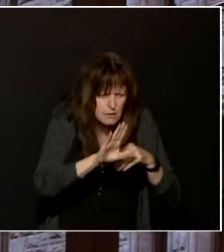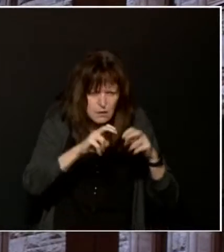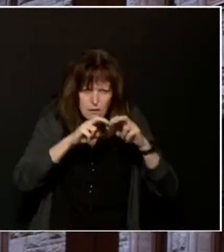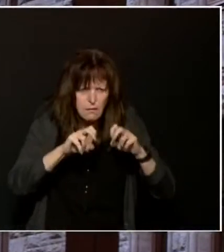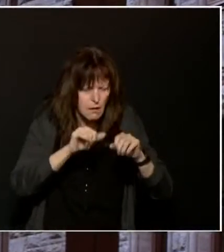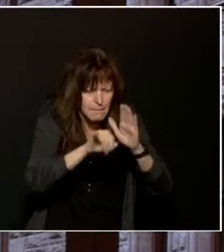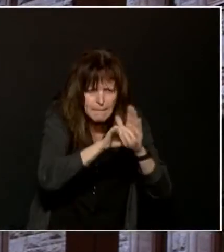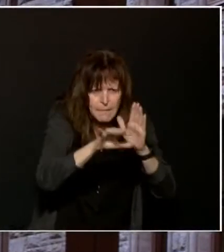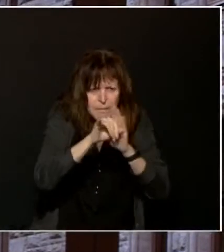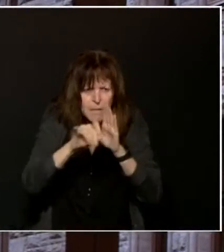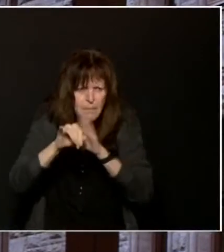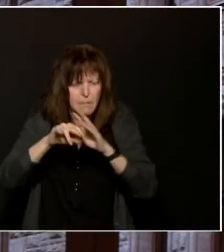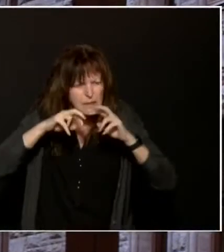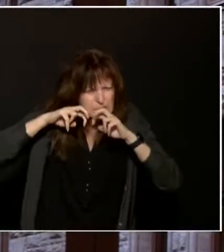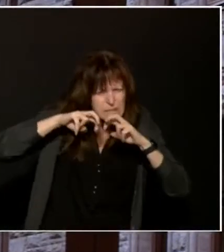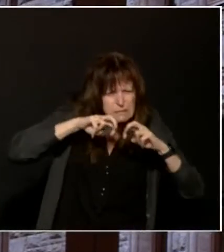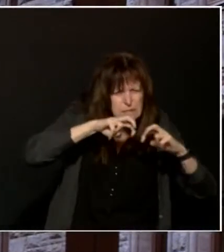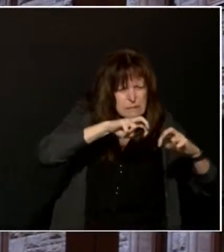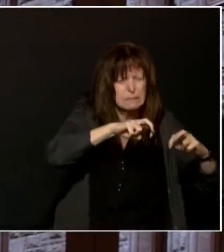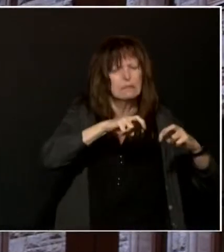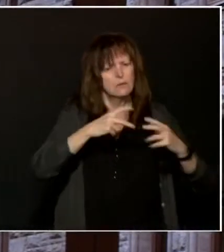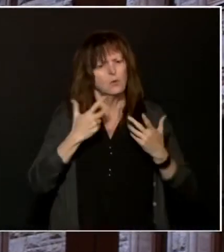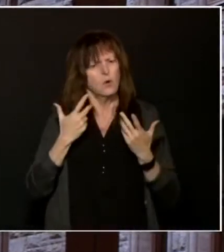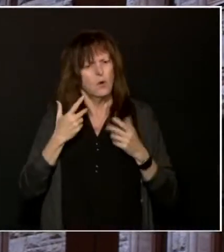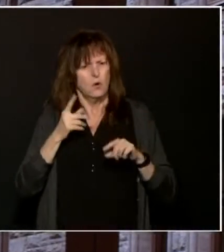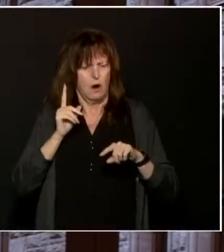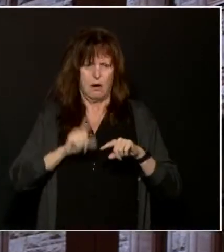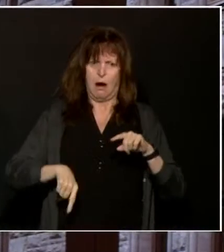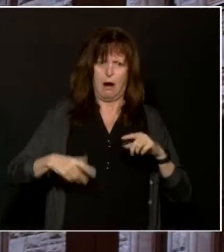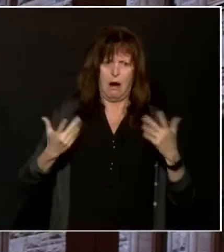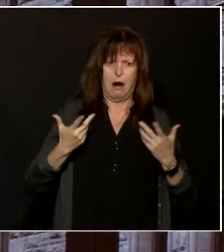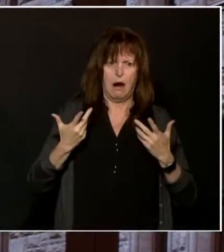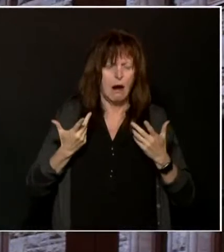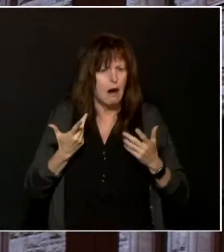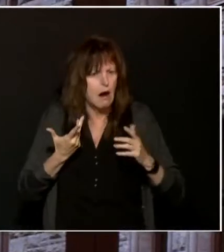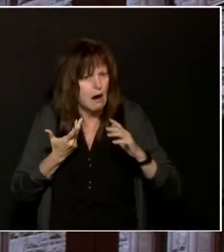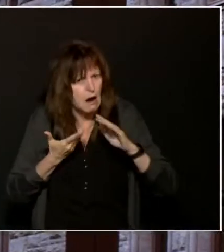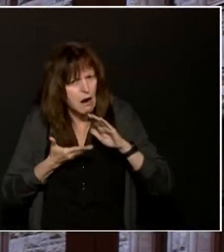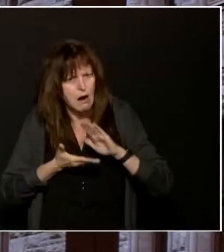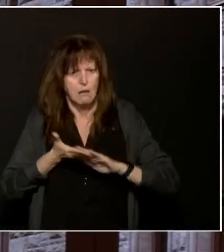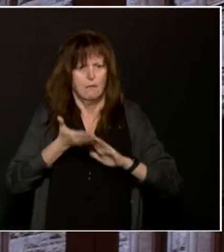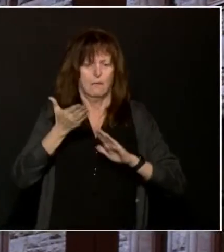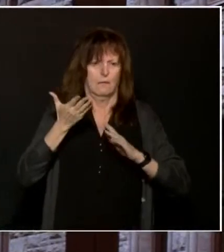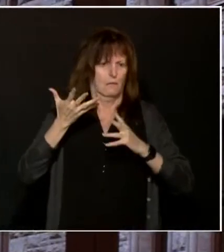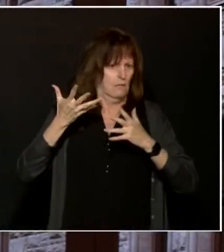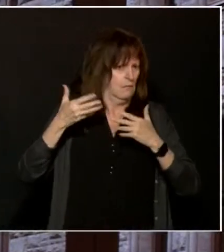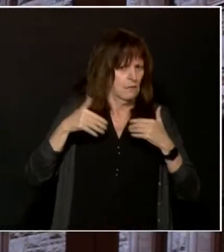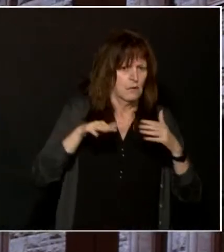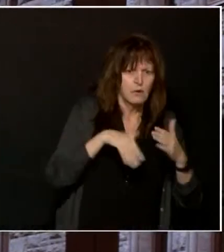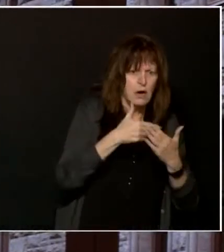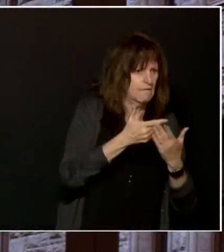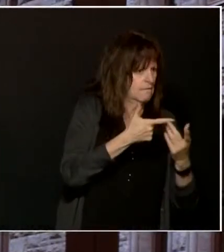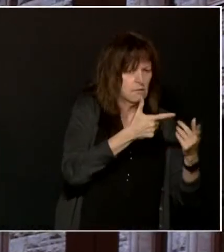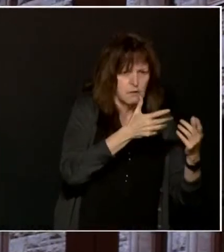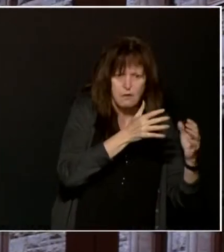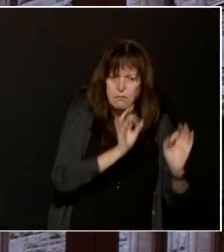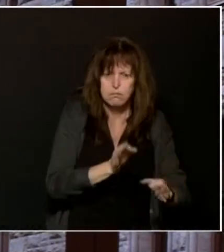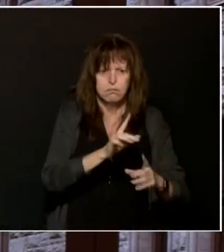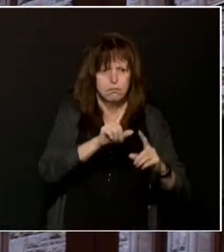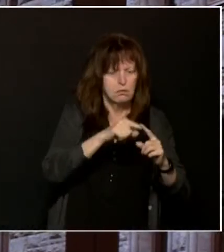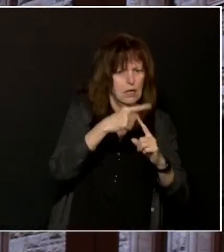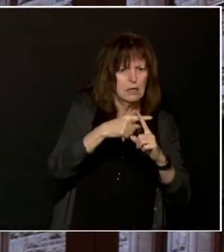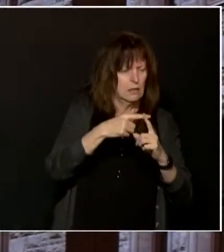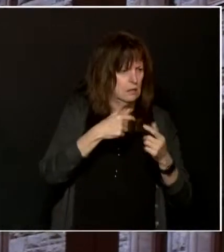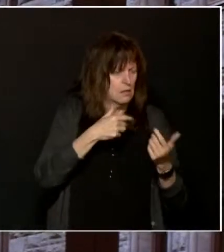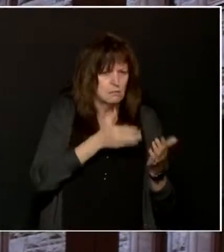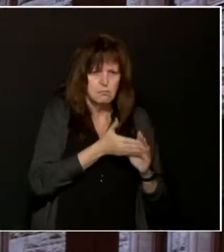is it's a capability one, as all labs around globally are trying to look at some methodologies to expedite the surveillance technology.